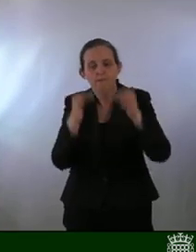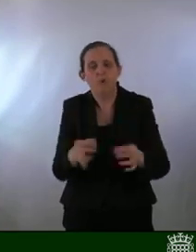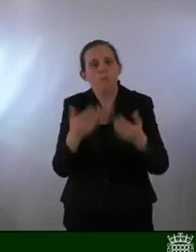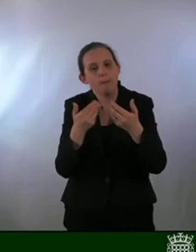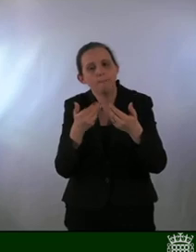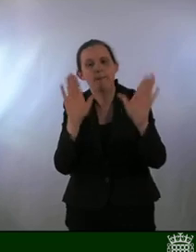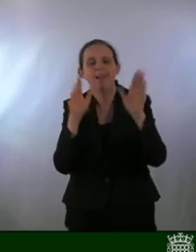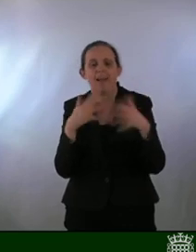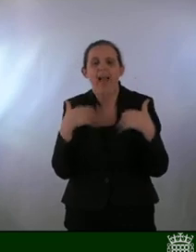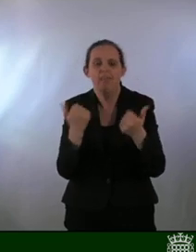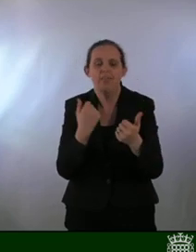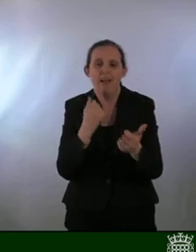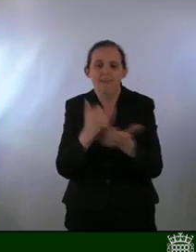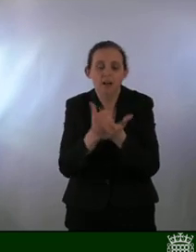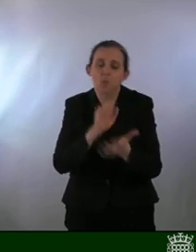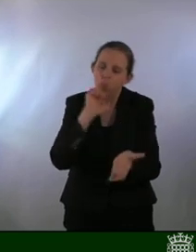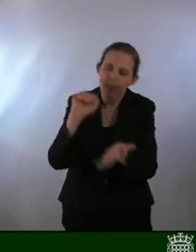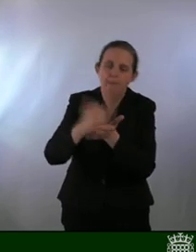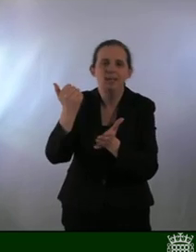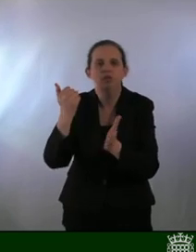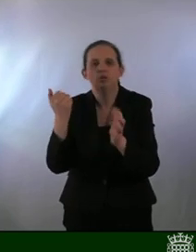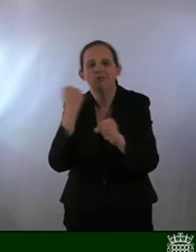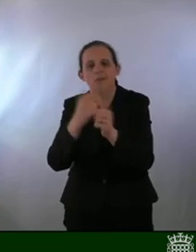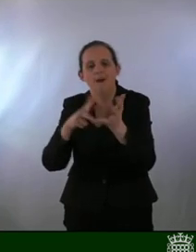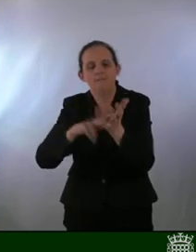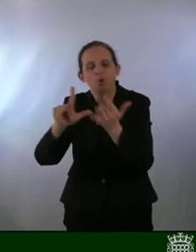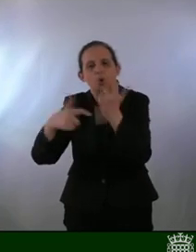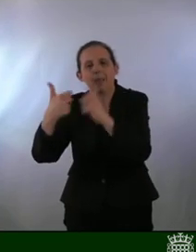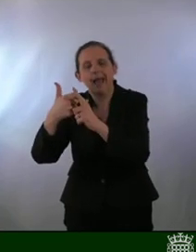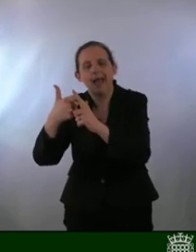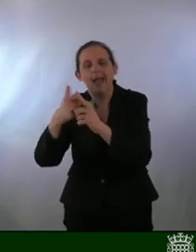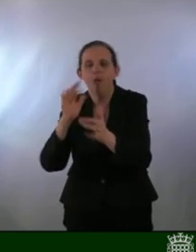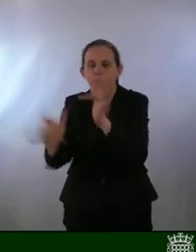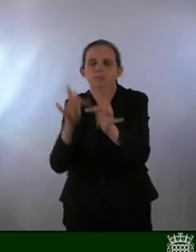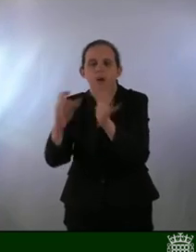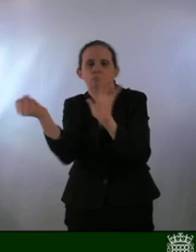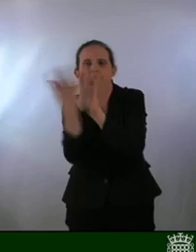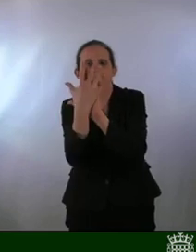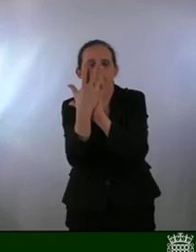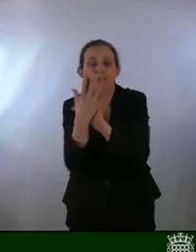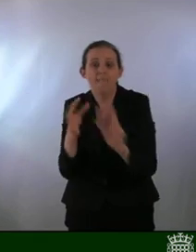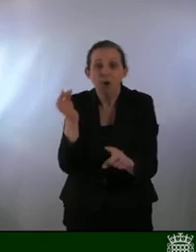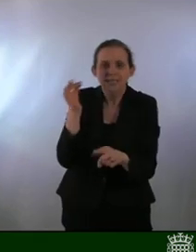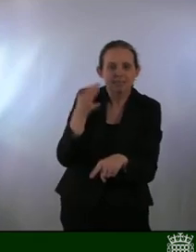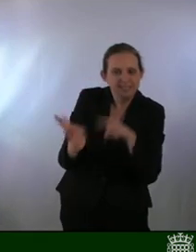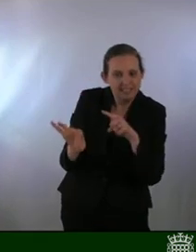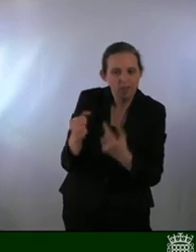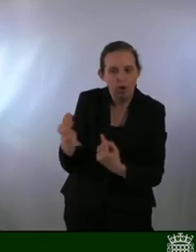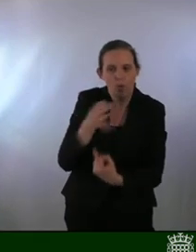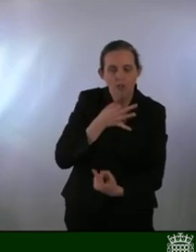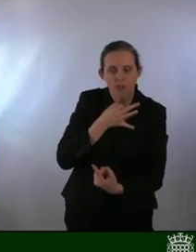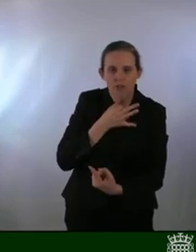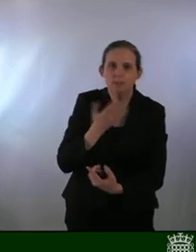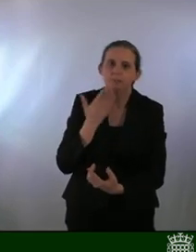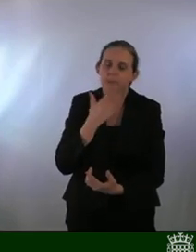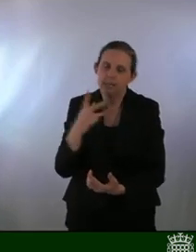will be published on the gov.uk website. And for all the very specific questions like this, which of course our constituents will have, I would